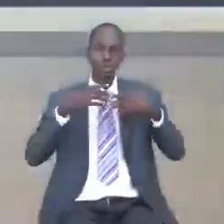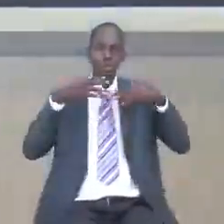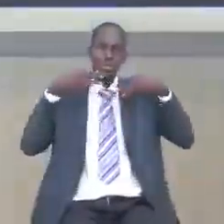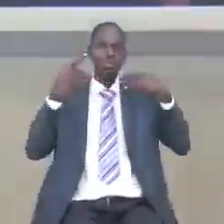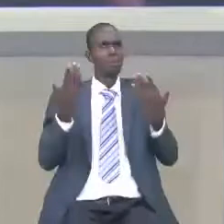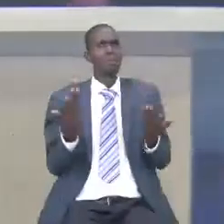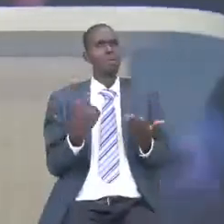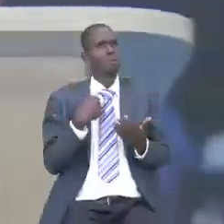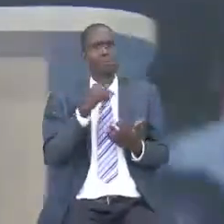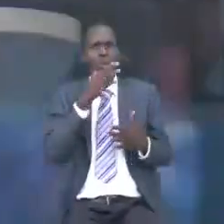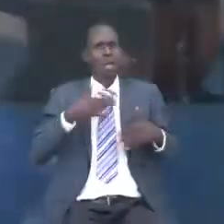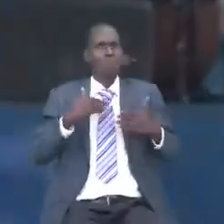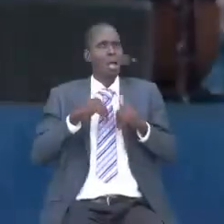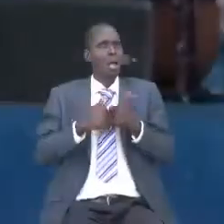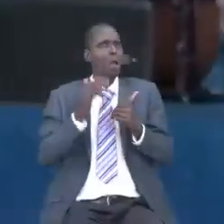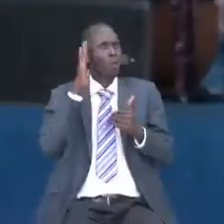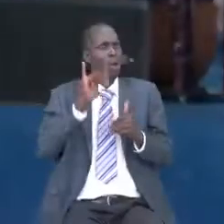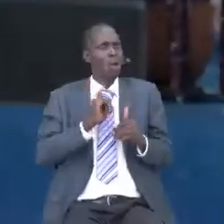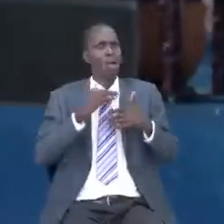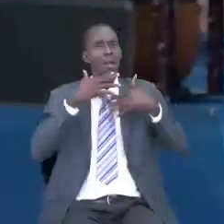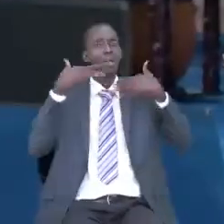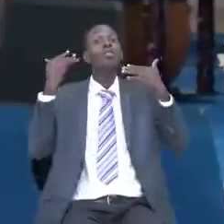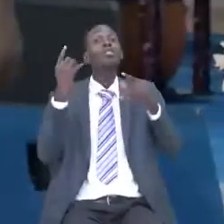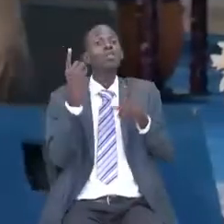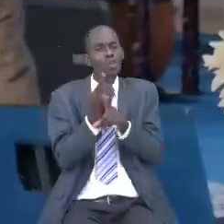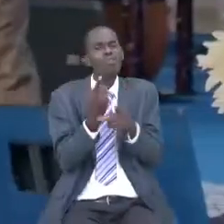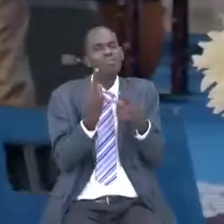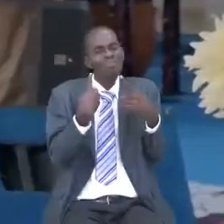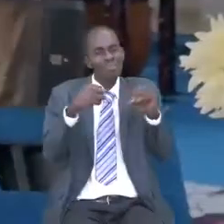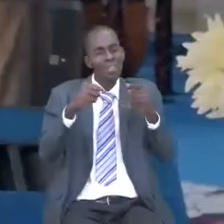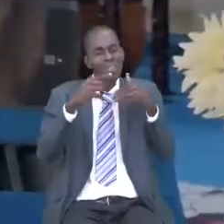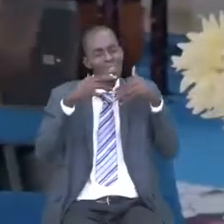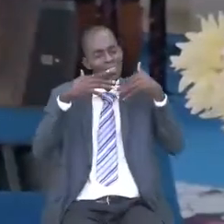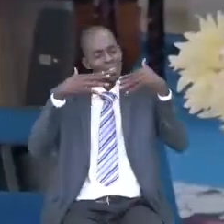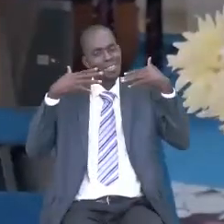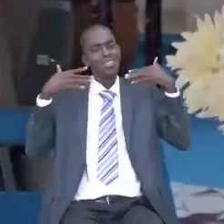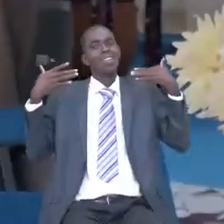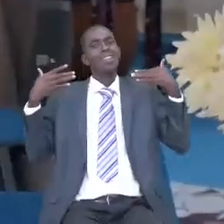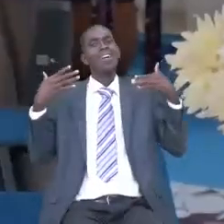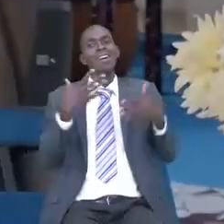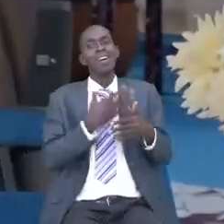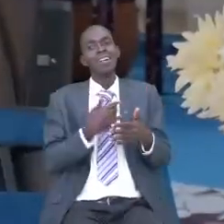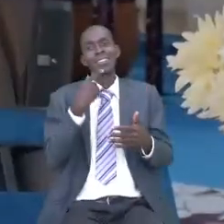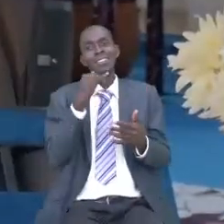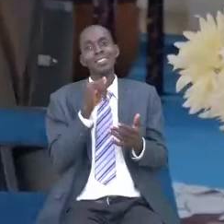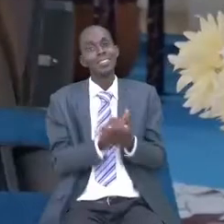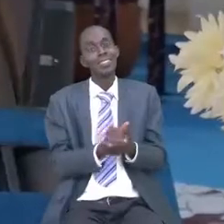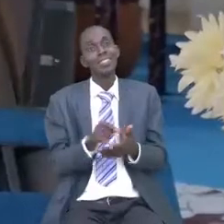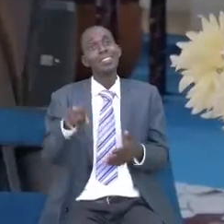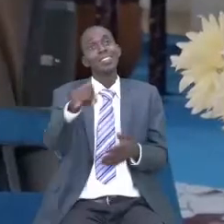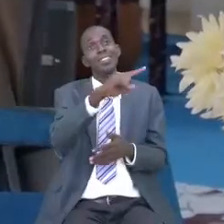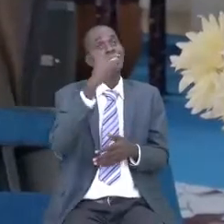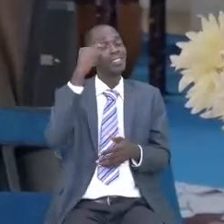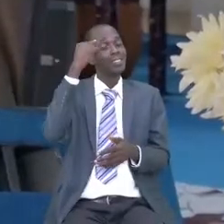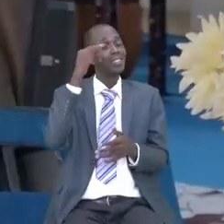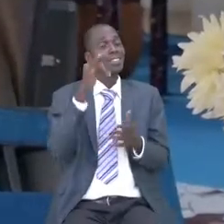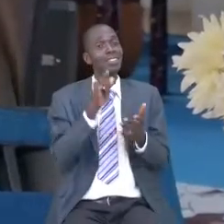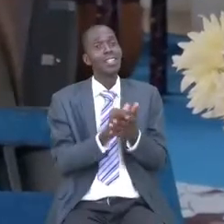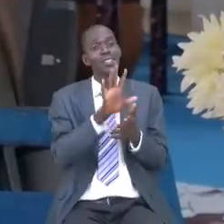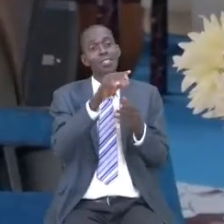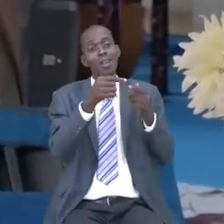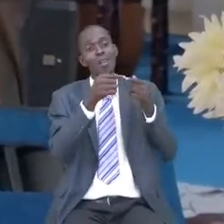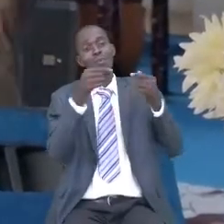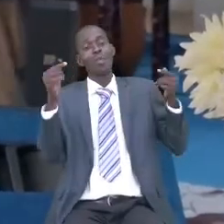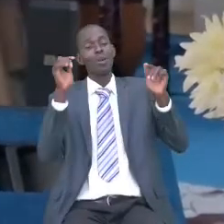Just give yourself a good laugh and say, they thought opposition will clamp down on